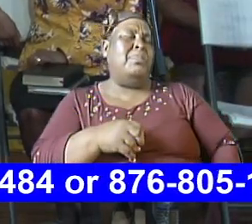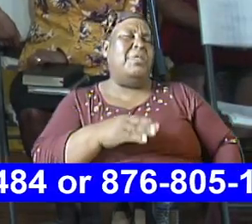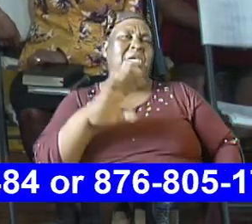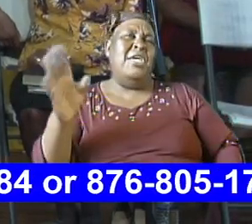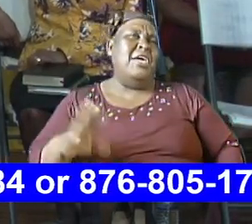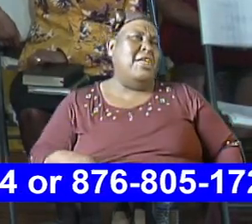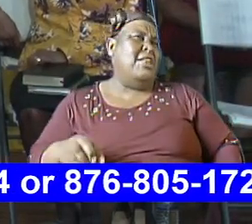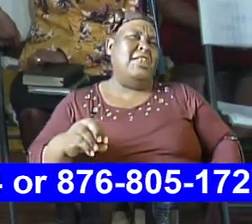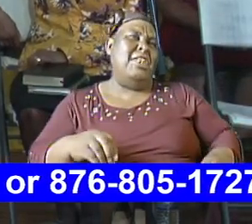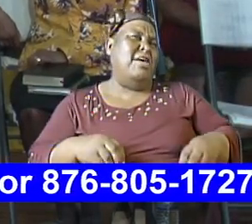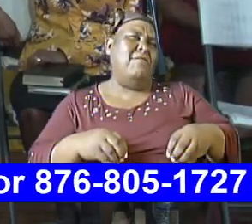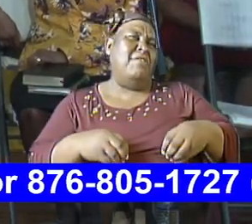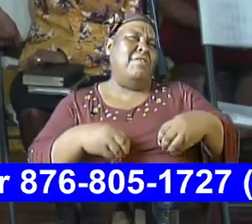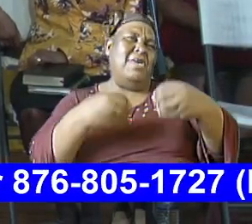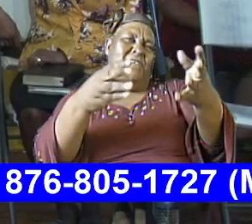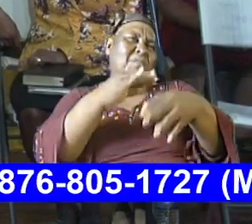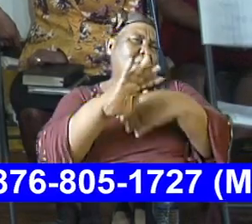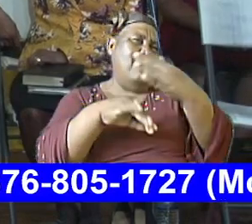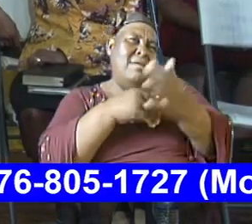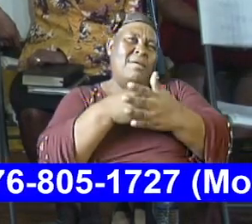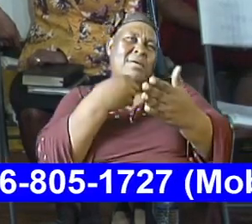out.